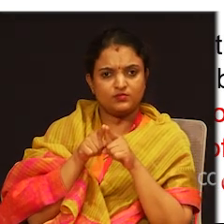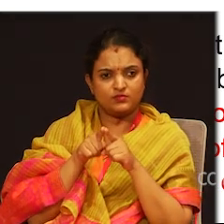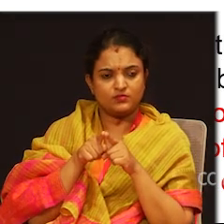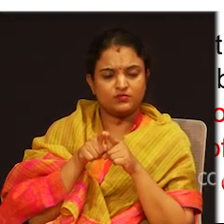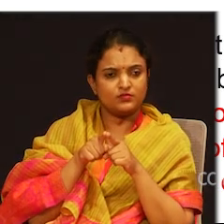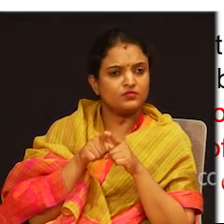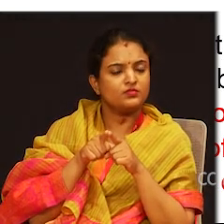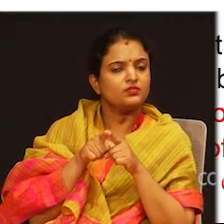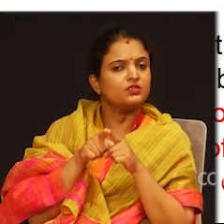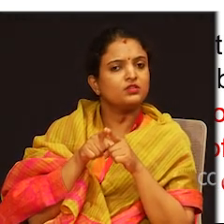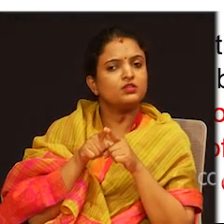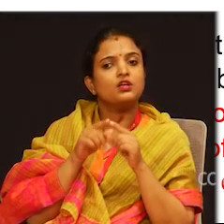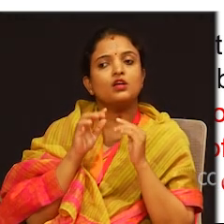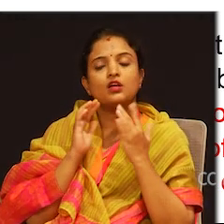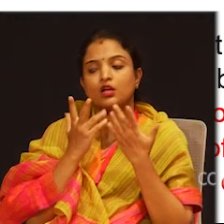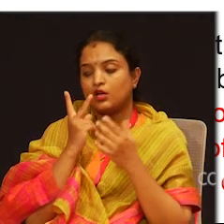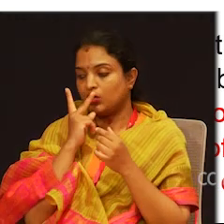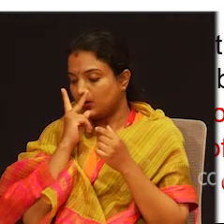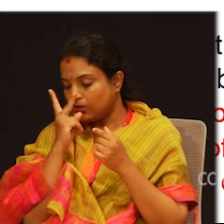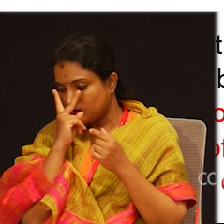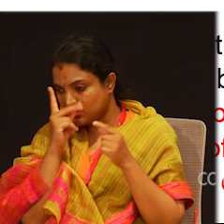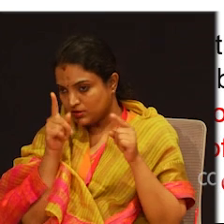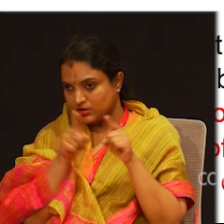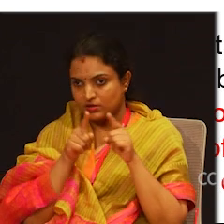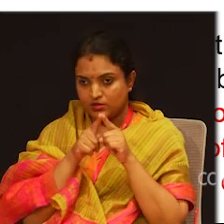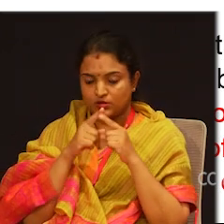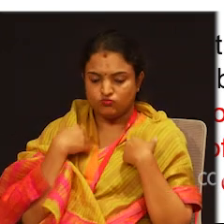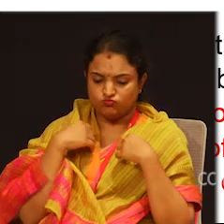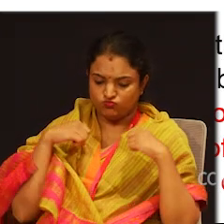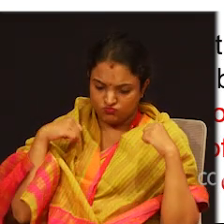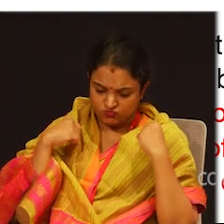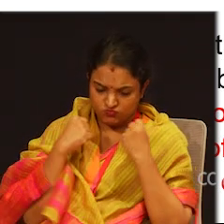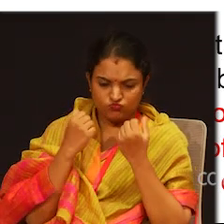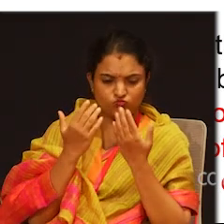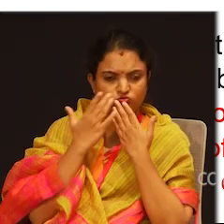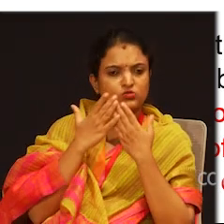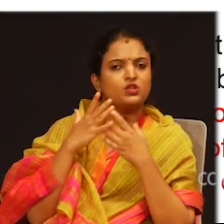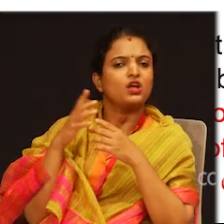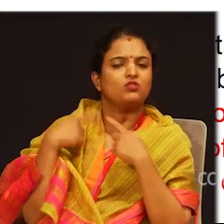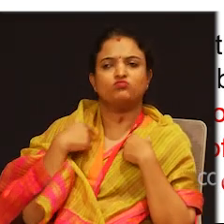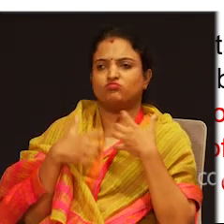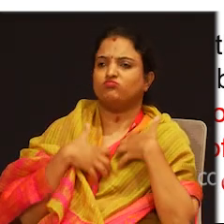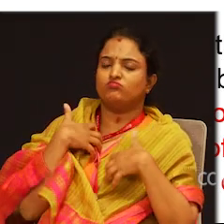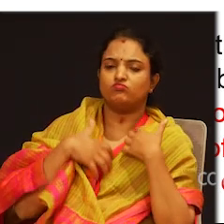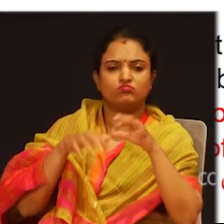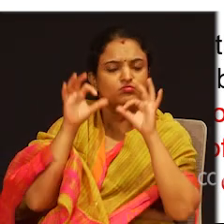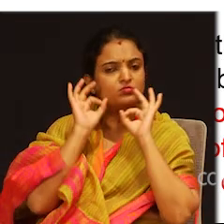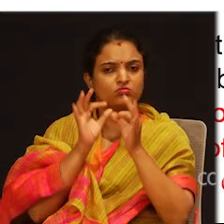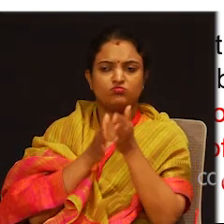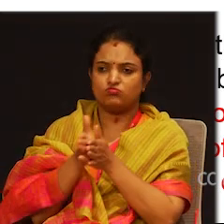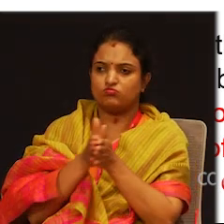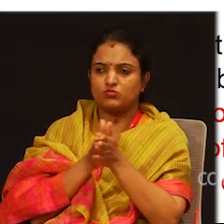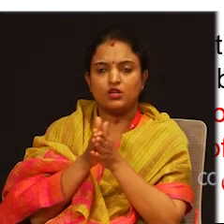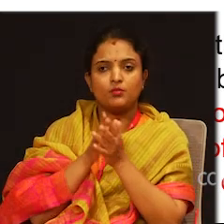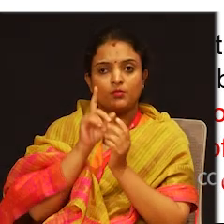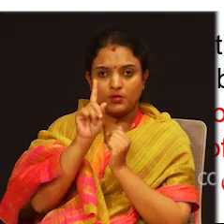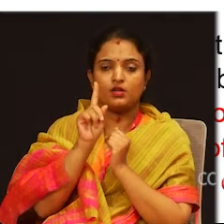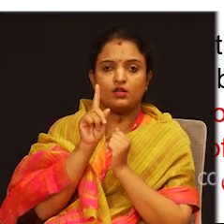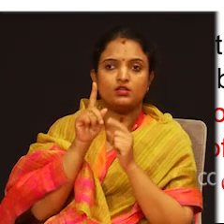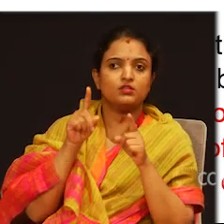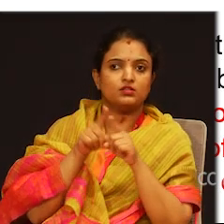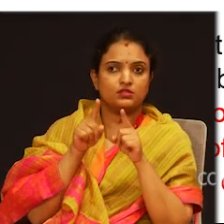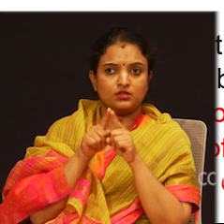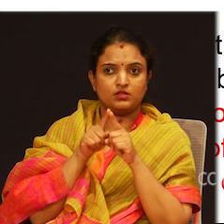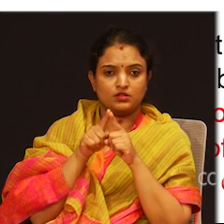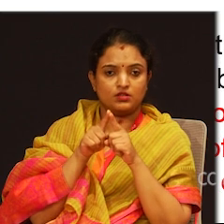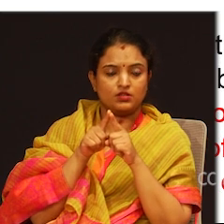has gone up here, you know, look at the way we are getting children into schools, and we were very excited about it. But after